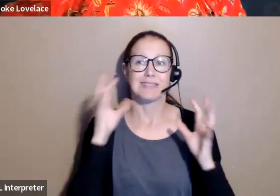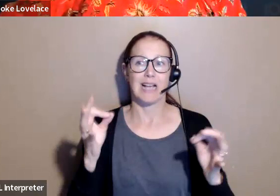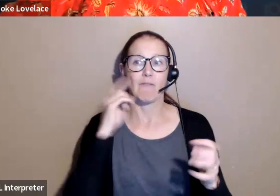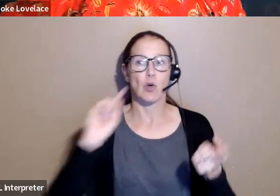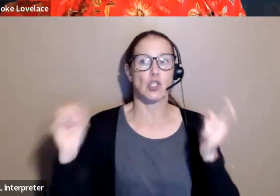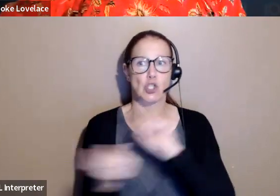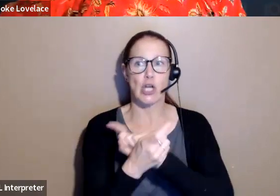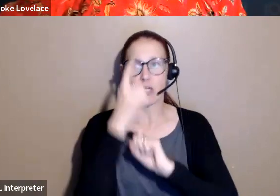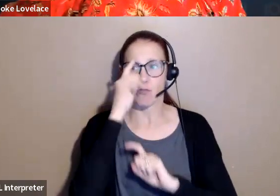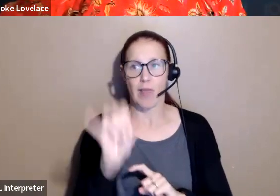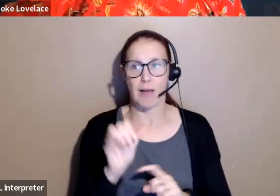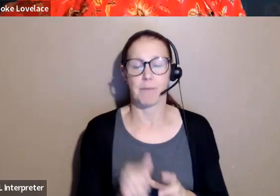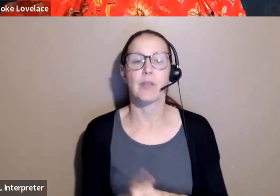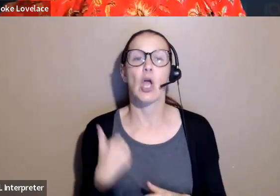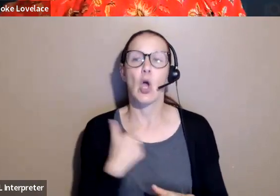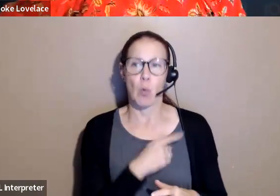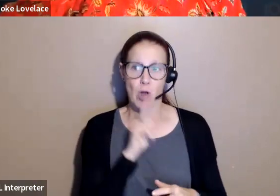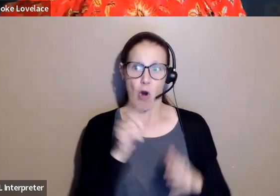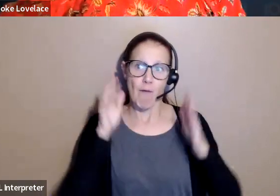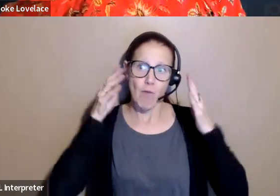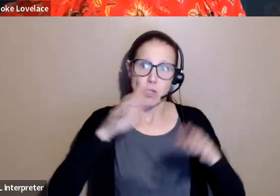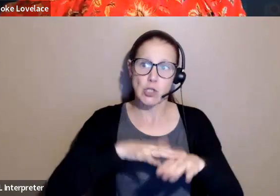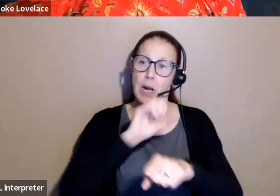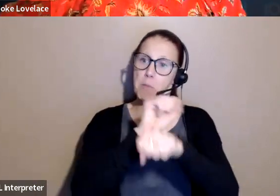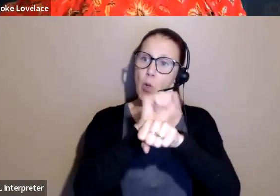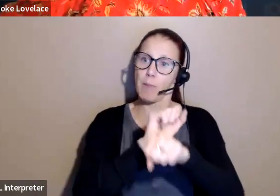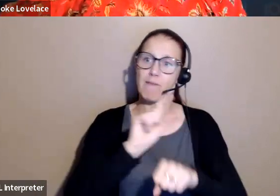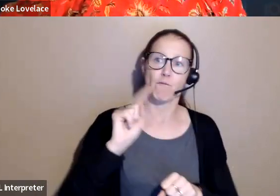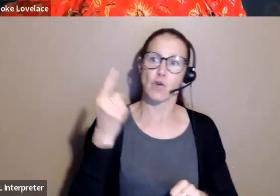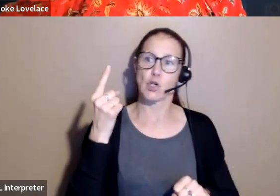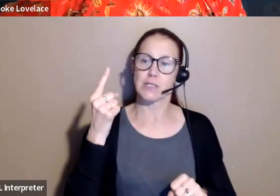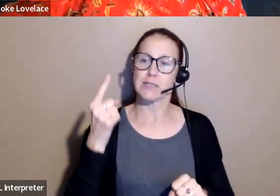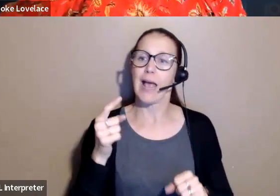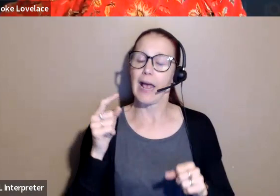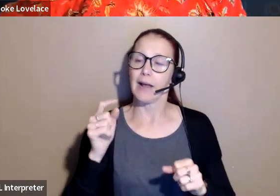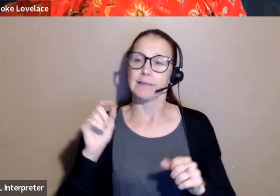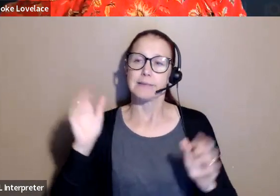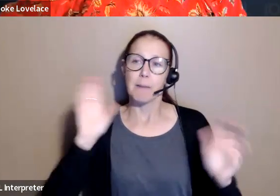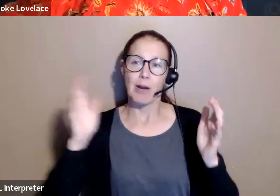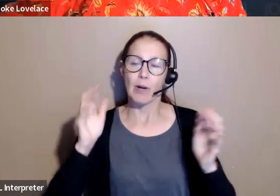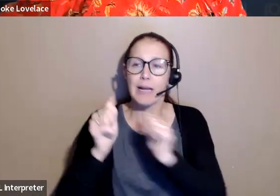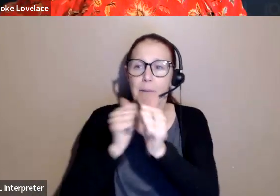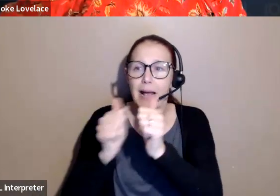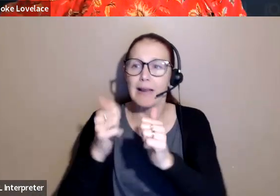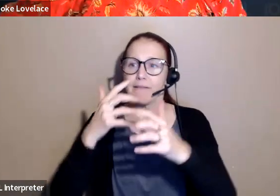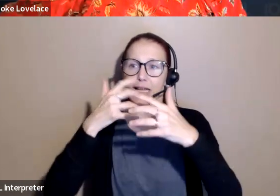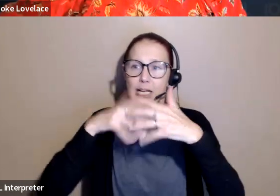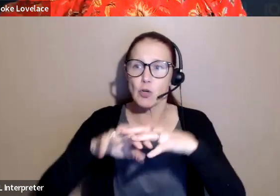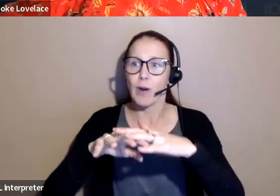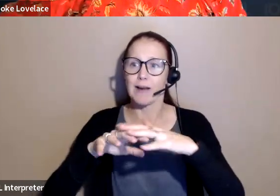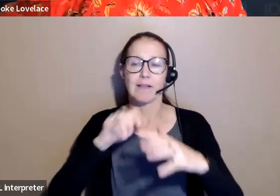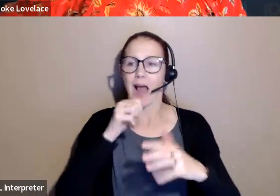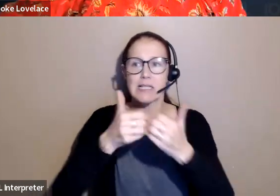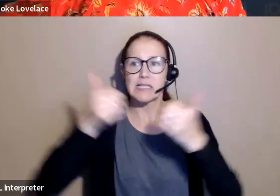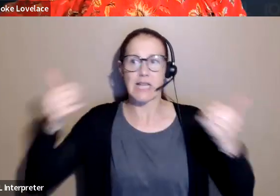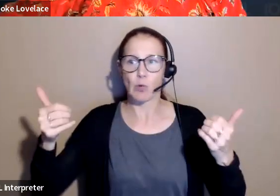that we are focusing on employment first and looking at competitive, integrated, not